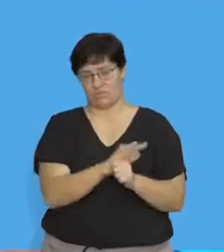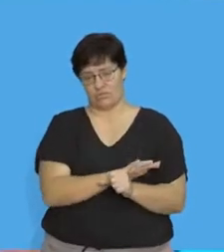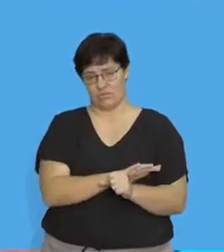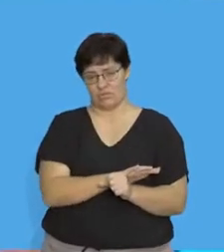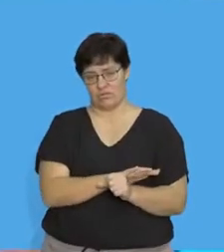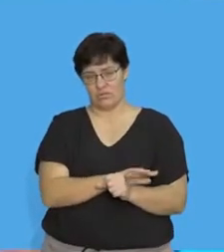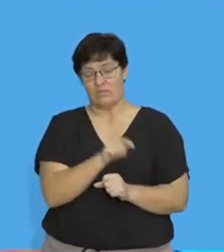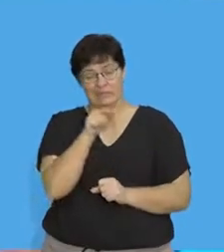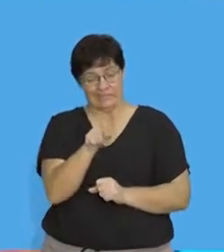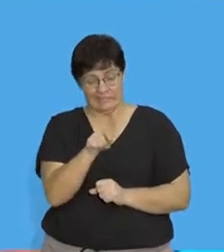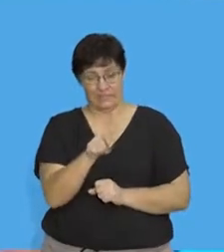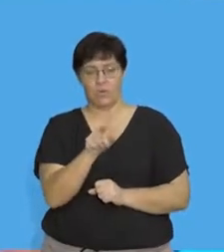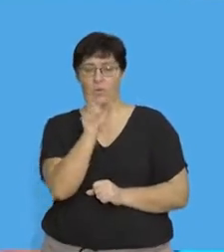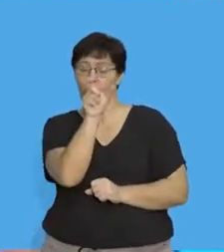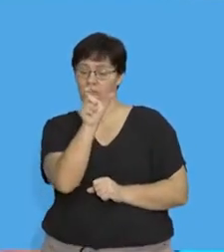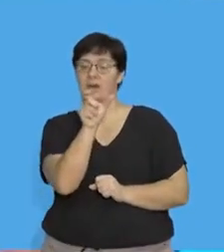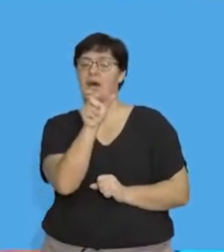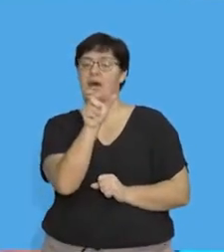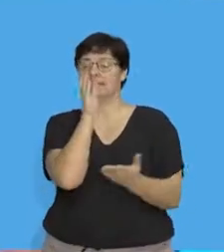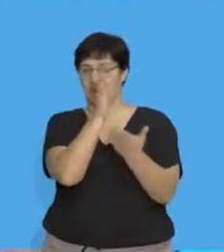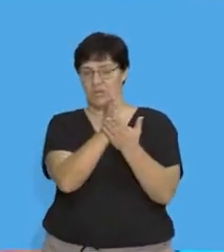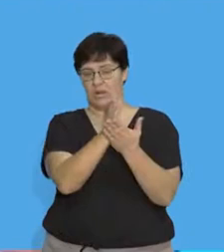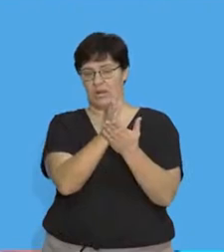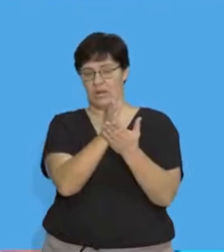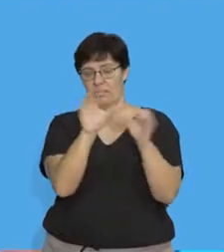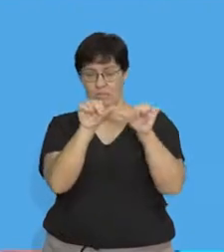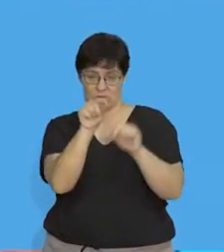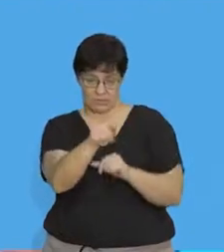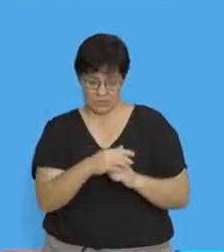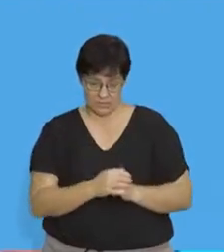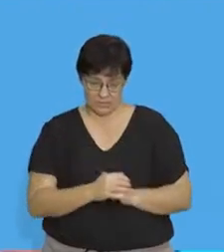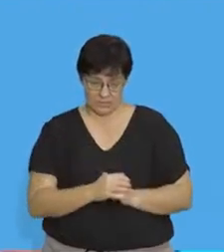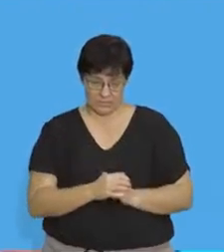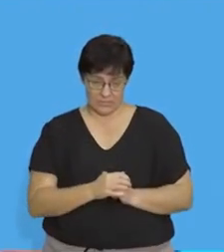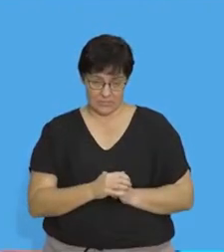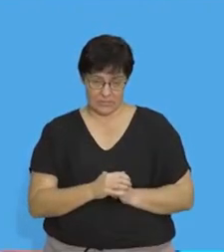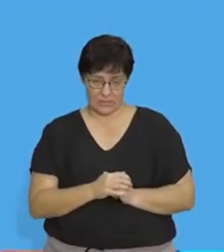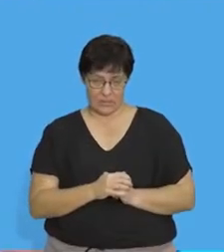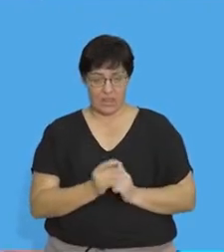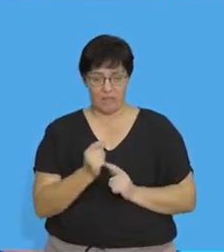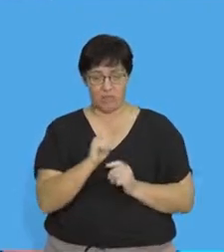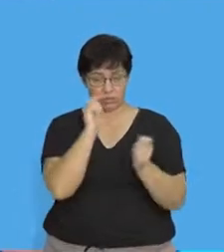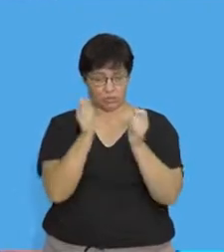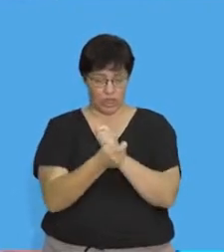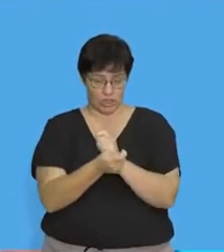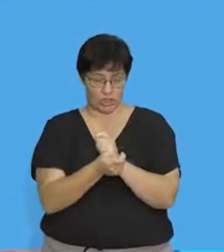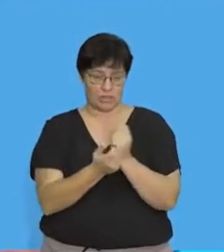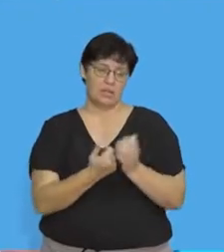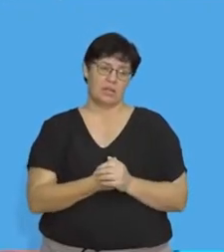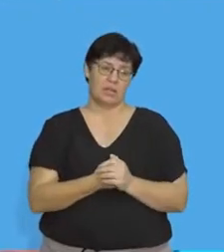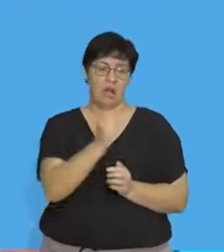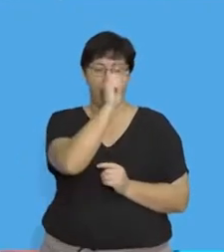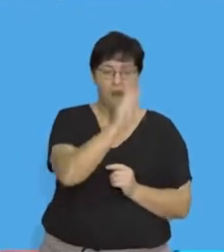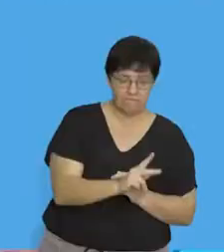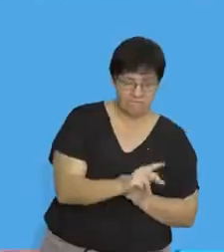directly proportional. It's also important to recognize that if we change by a factor, when we say proportion,